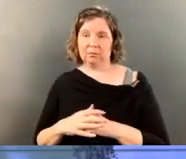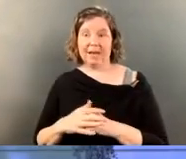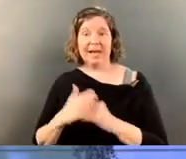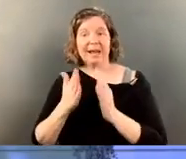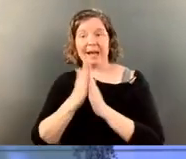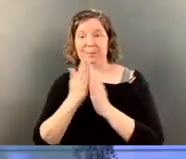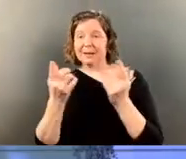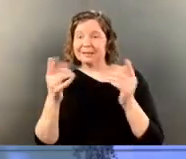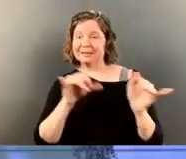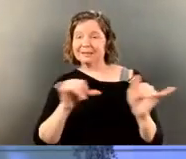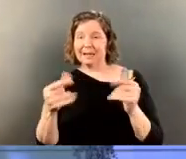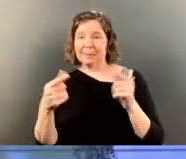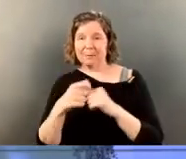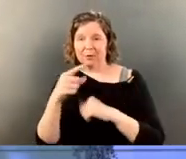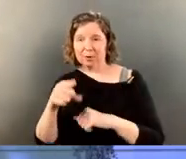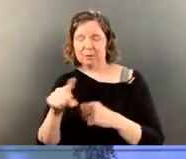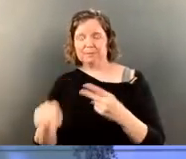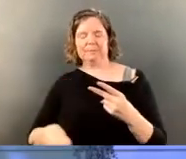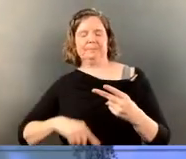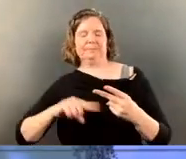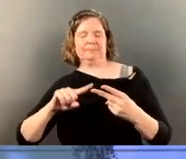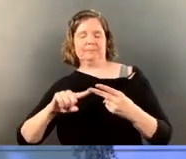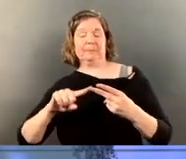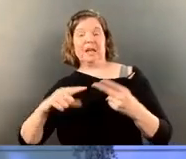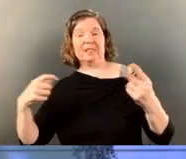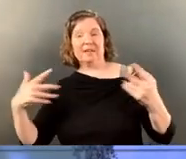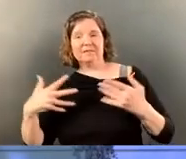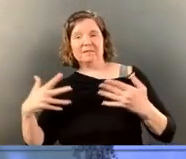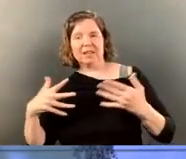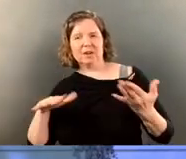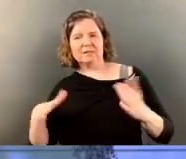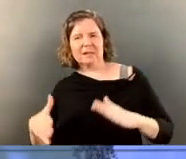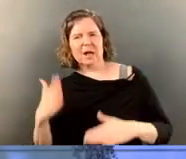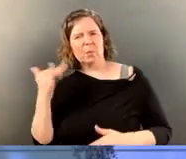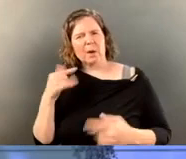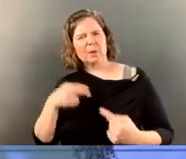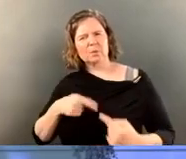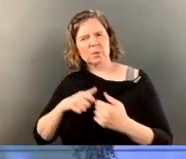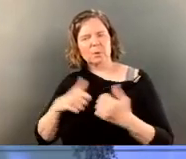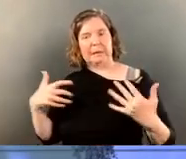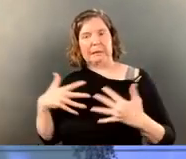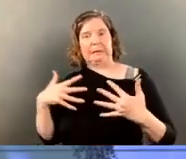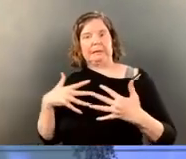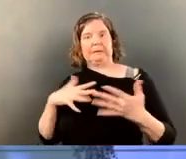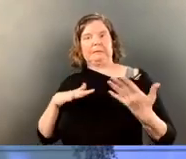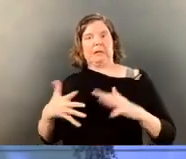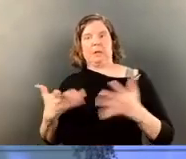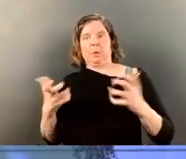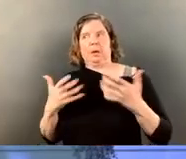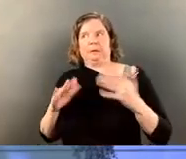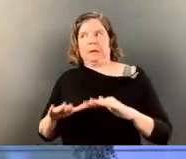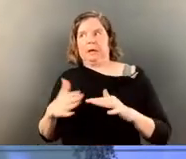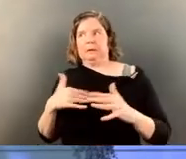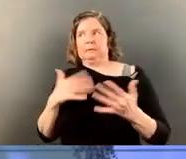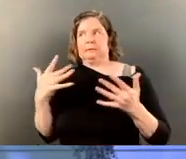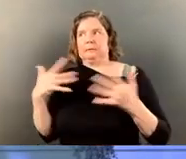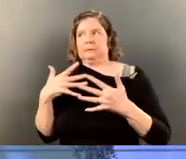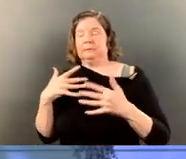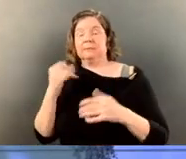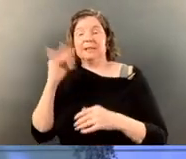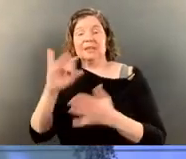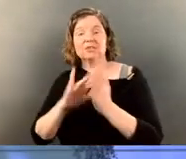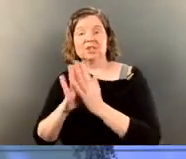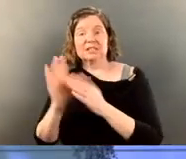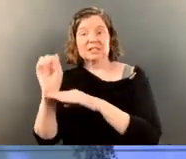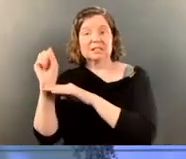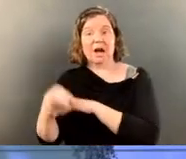Next is fear of death. Why do we still struggle with the fear of death? If Jesus conquered death and we no longer have to be afraid,